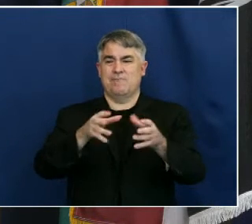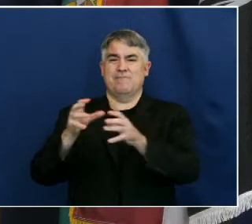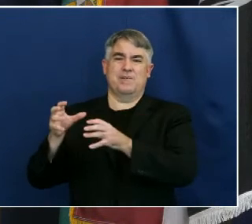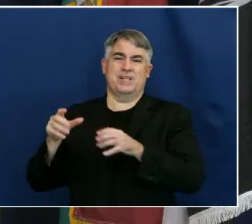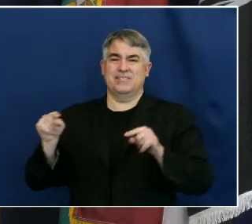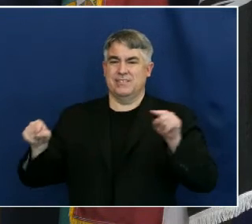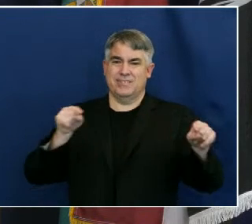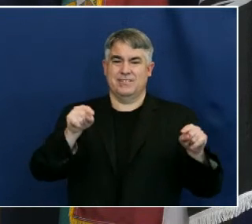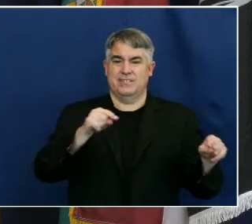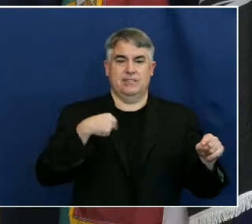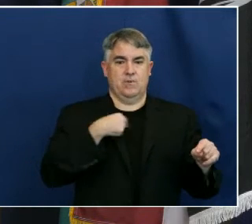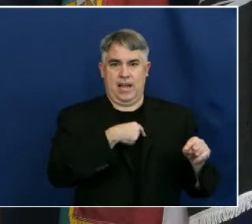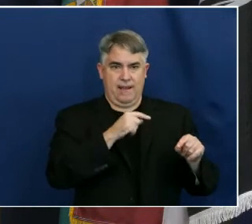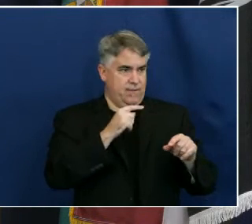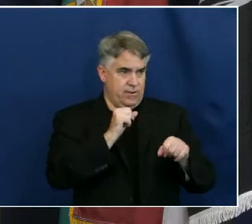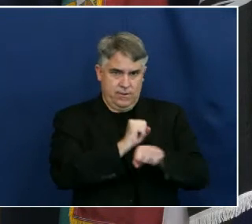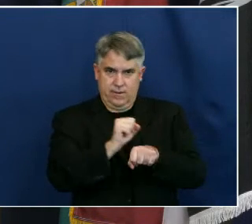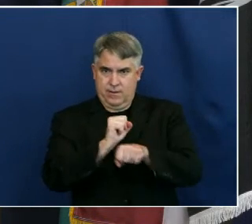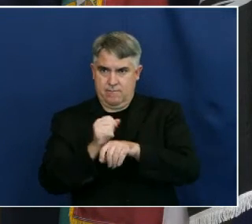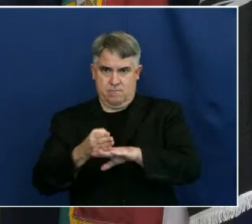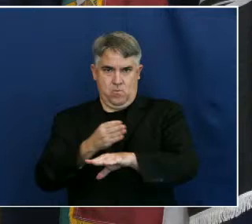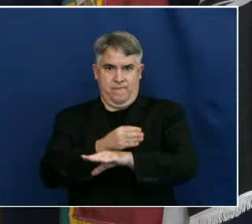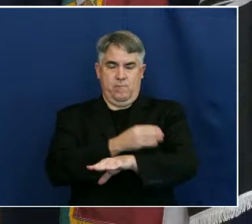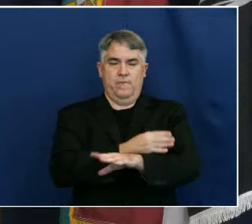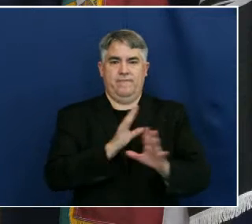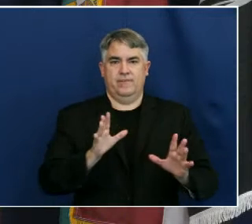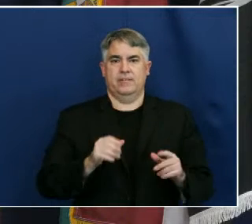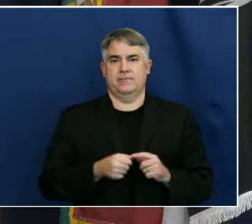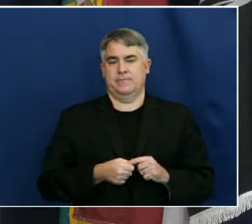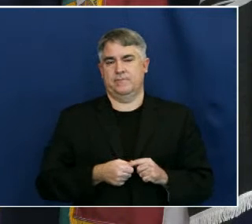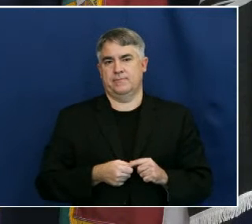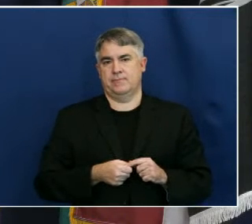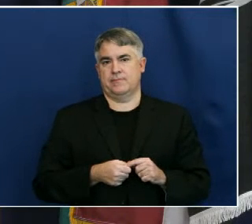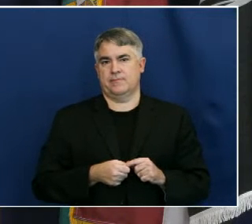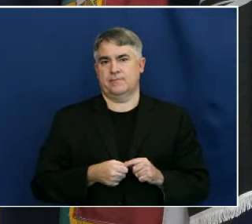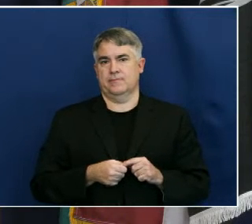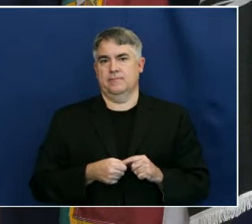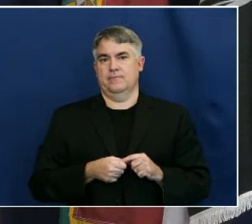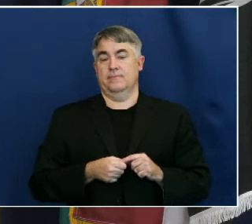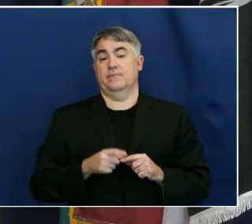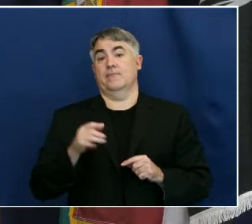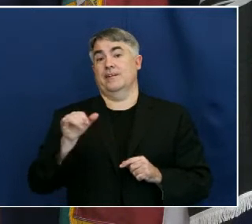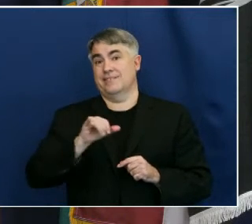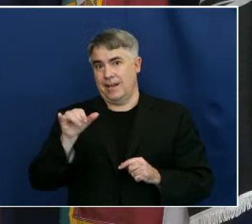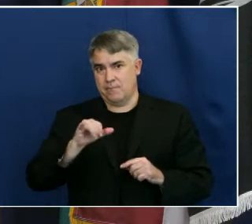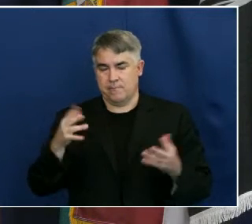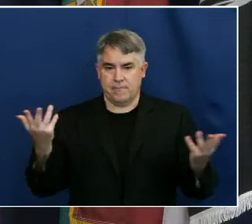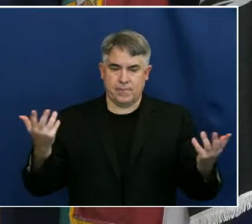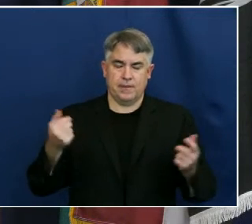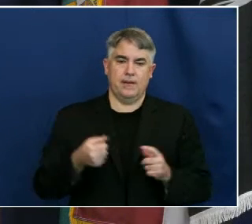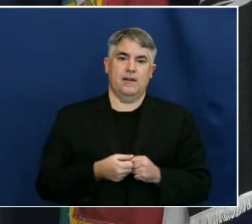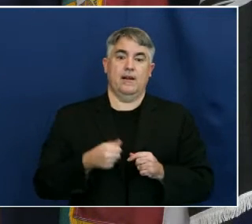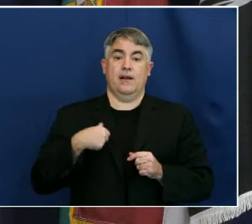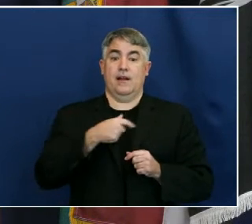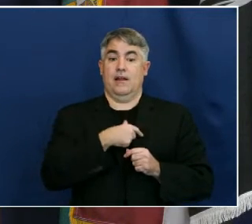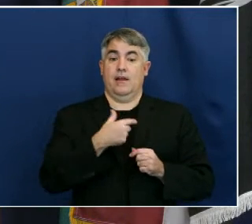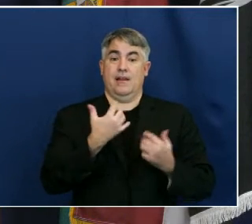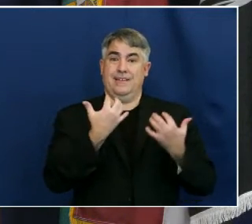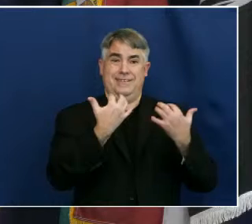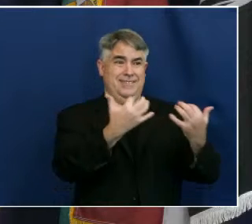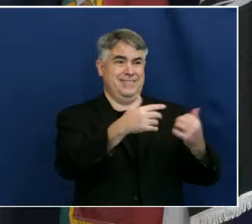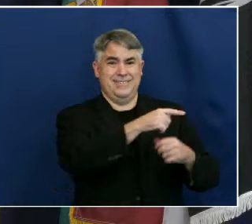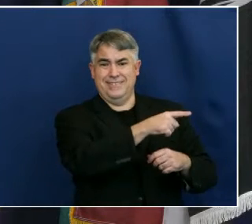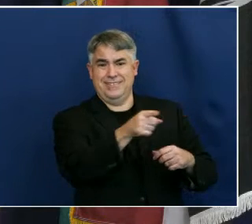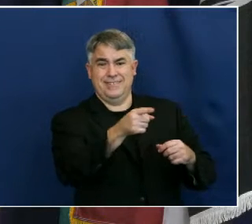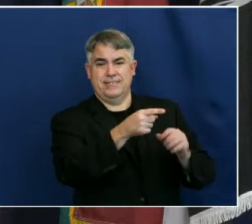we have to do more. And I think also compounding it is the significantly large number of unknown or other